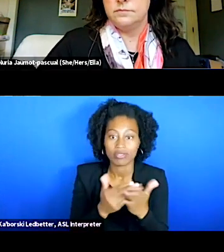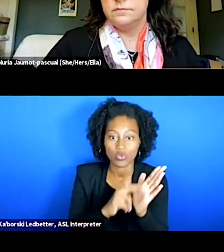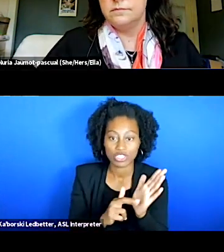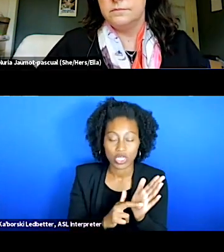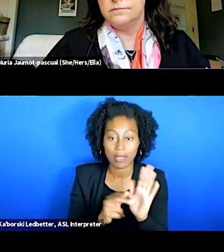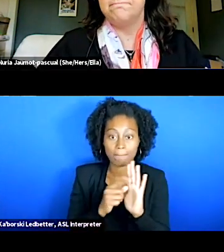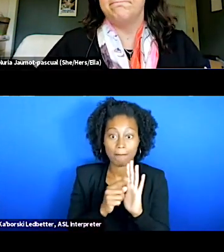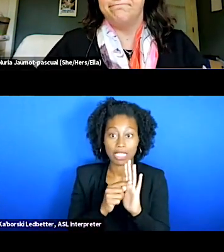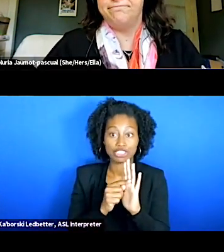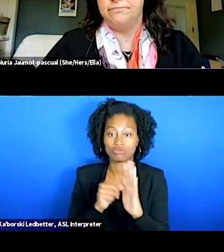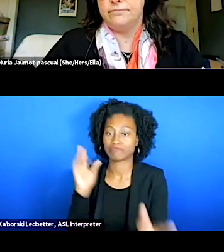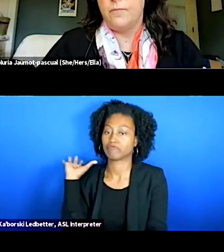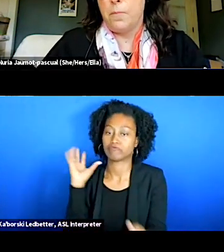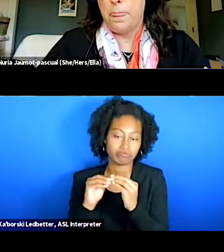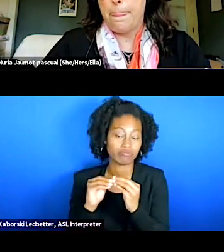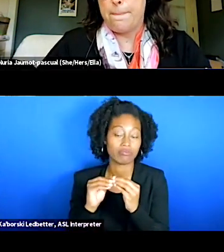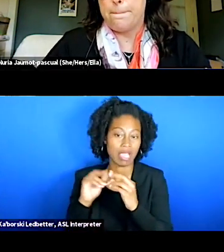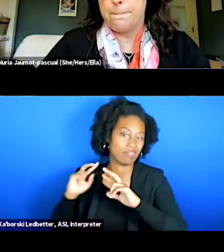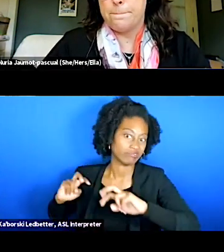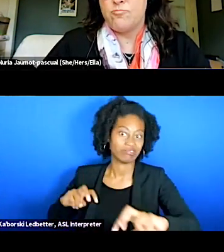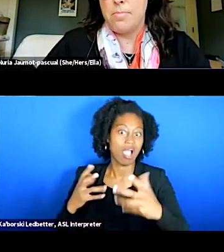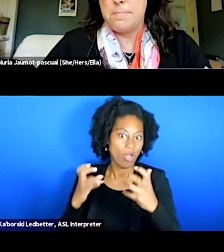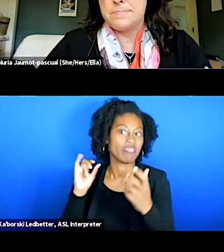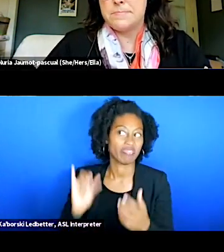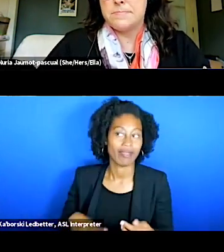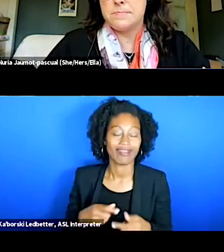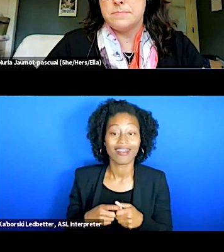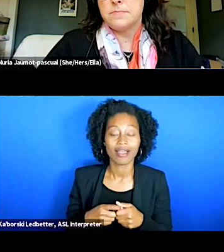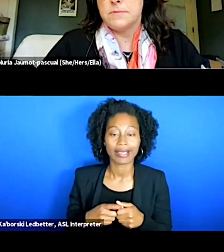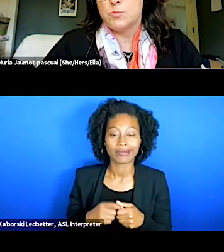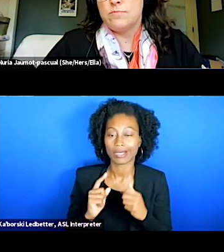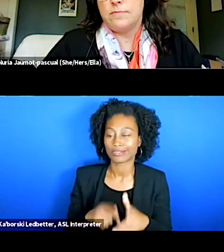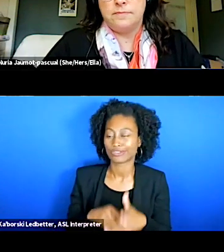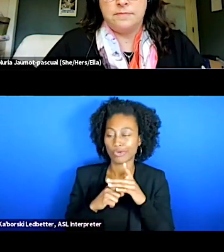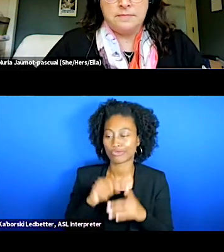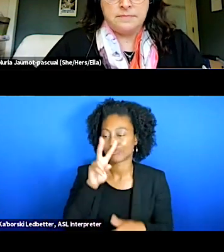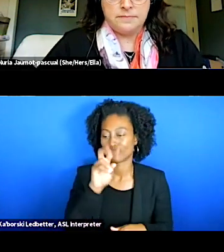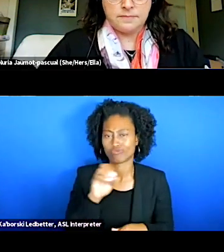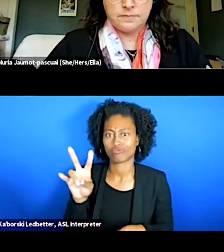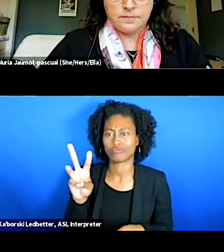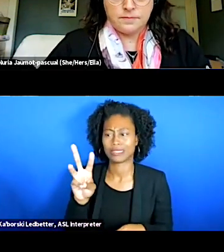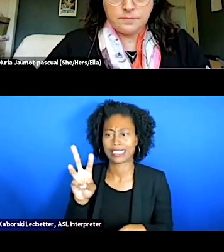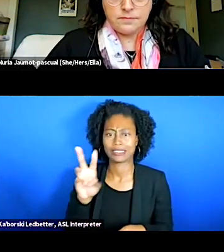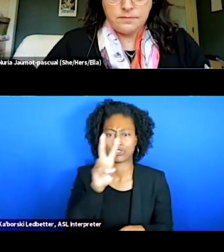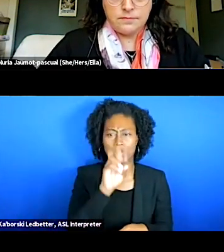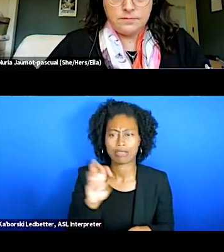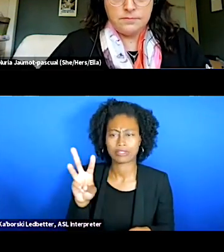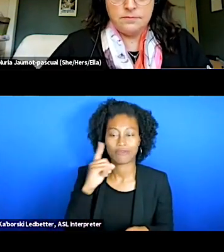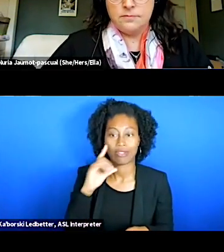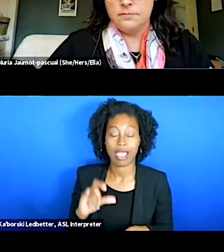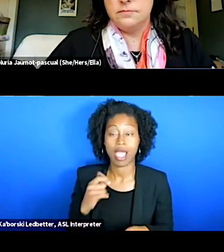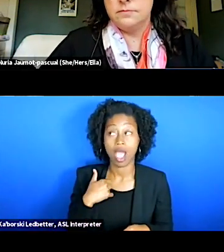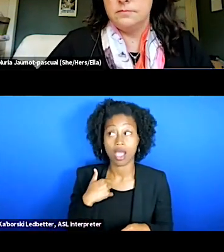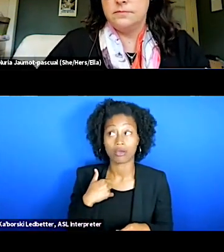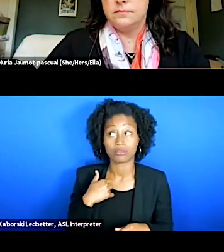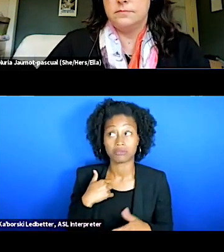up until that point. And this was 2006 when I started. And what I did was I looked to see what was the